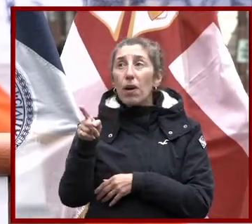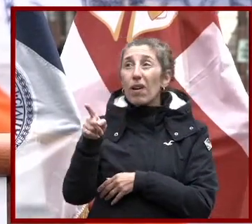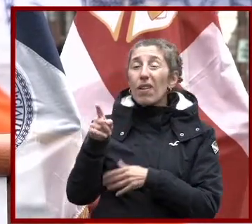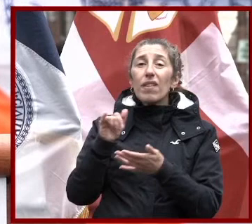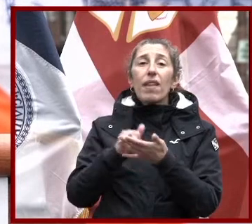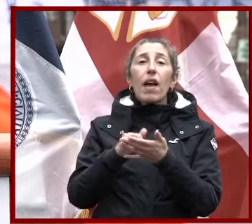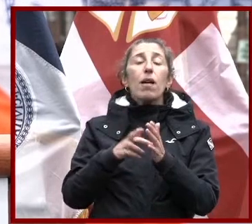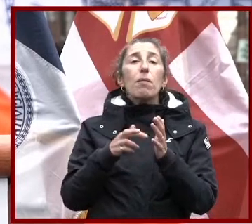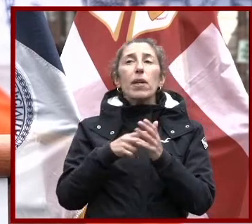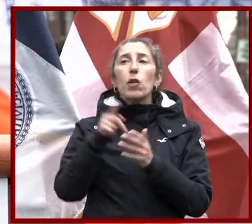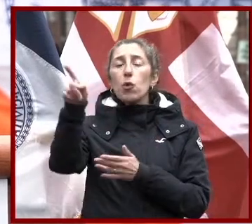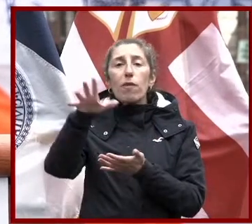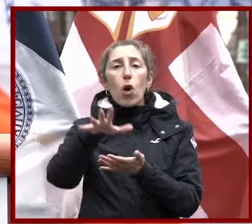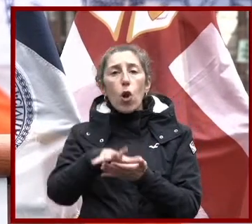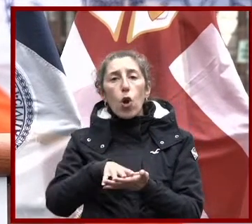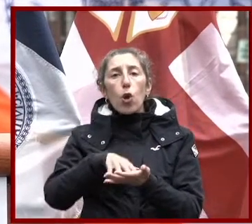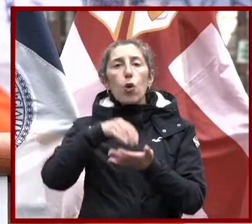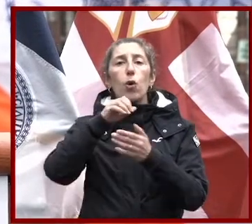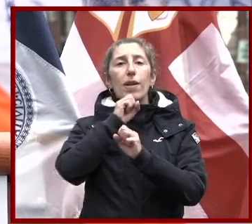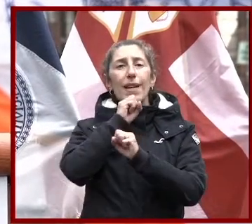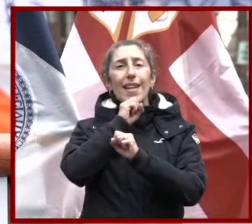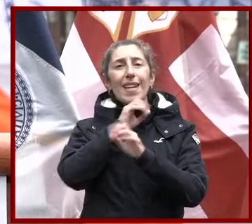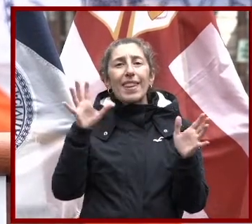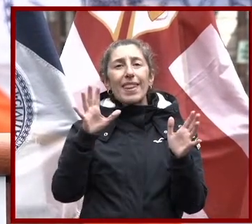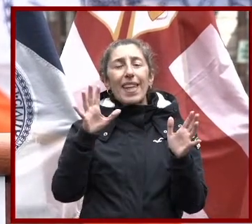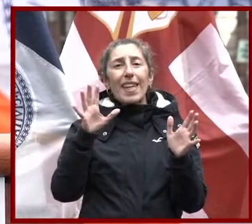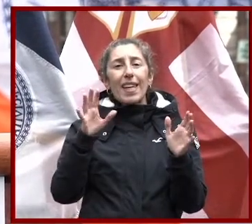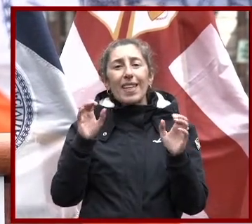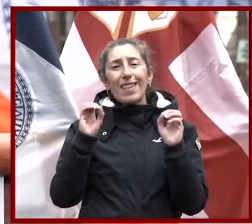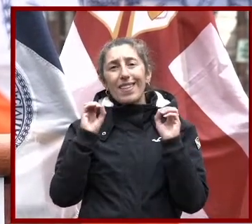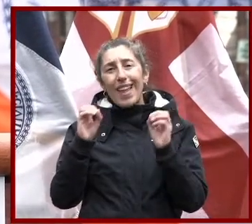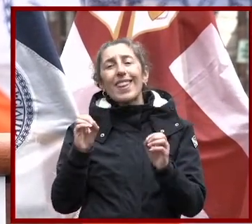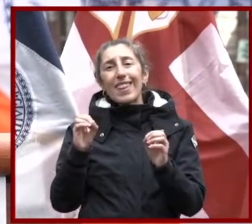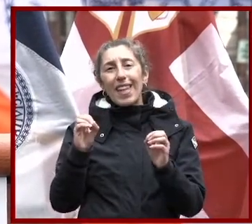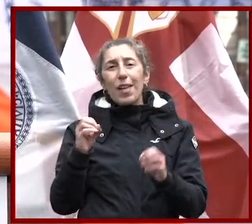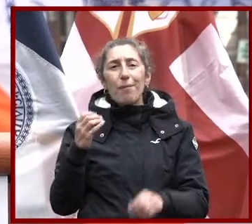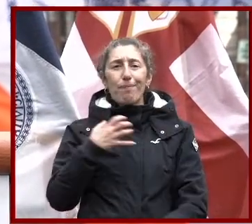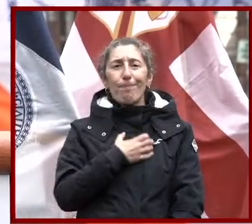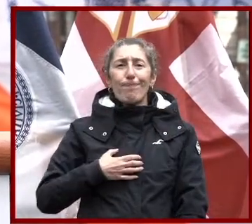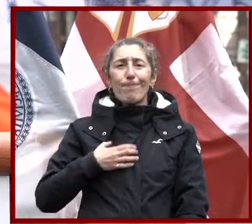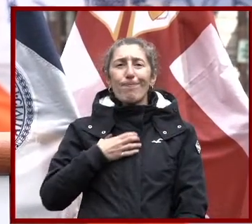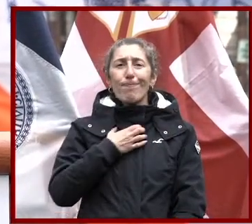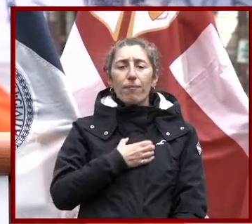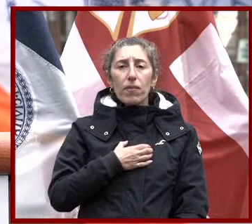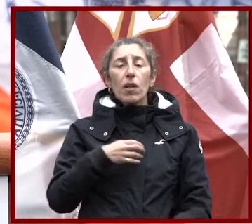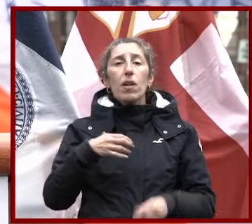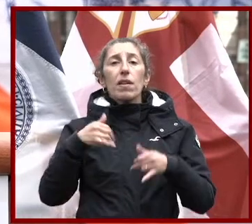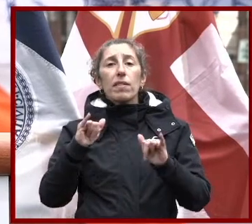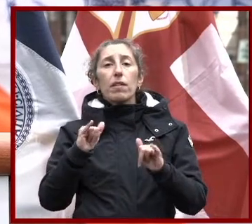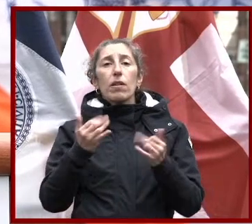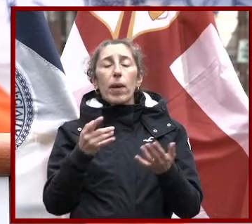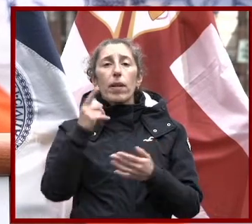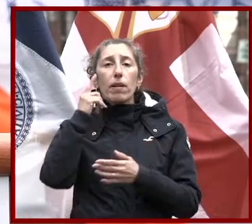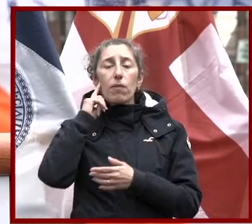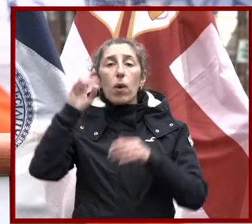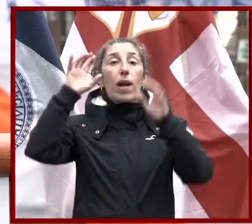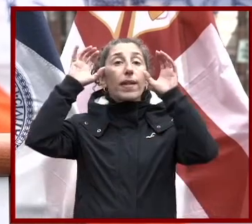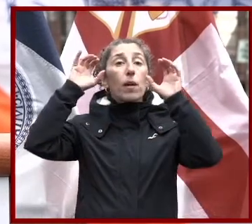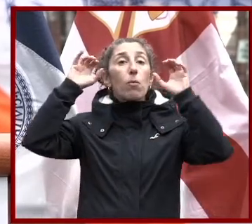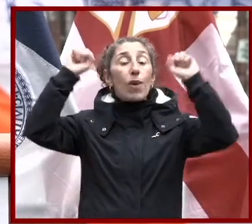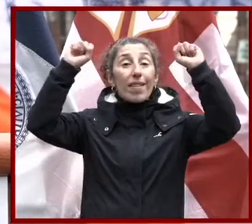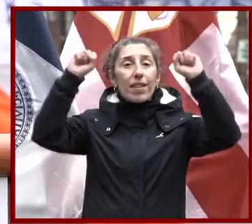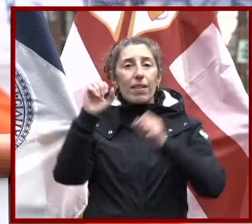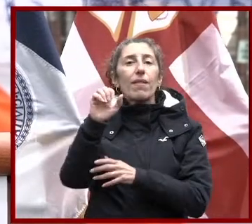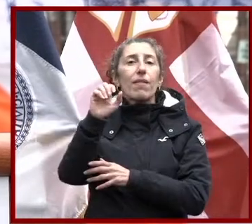learned nothing from this history. We're still waiting for Andy Hamilton, the president of